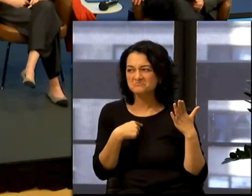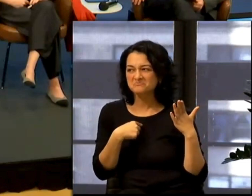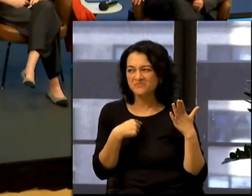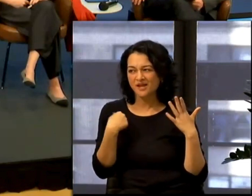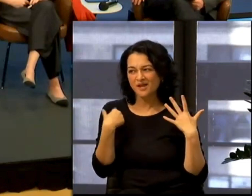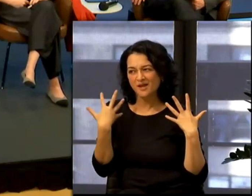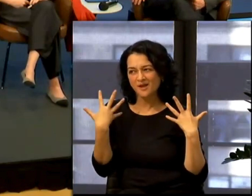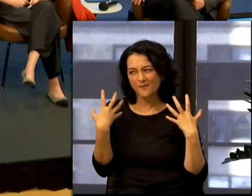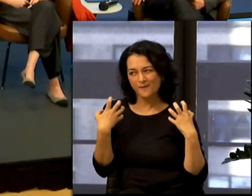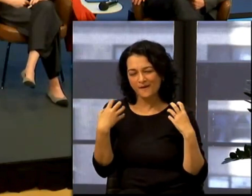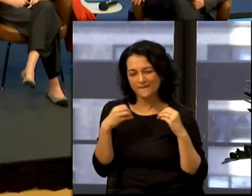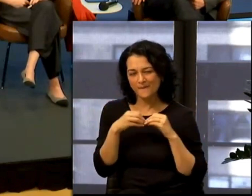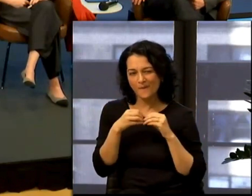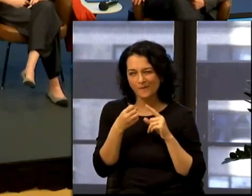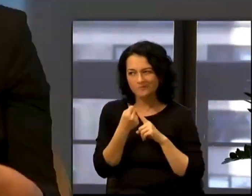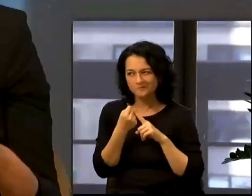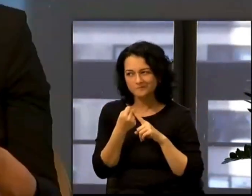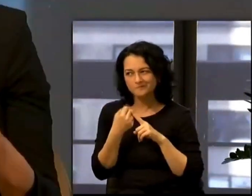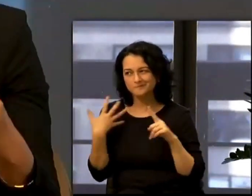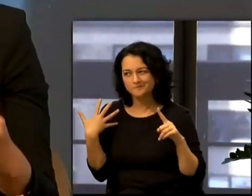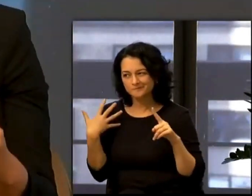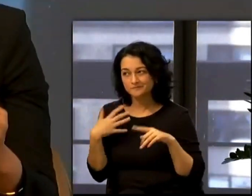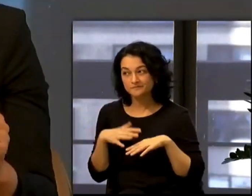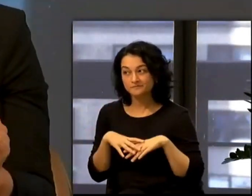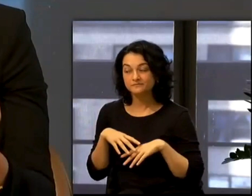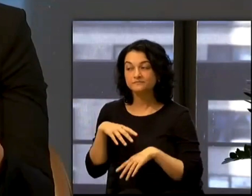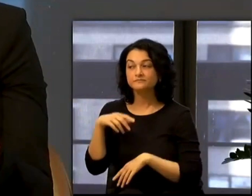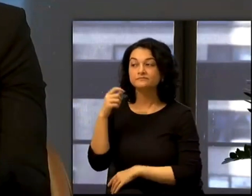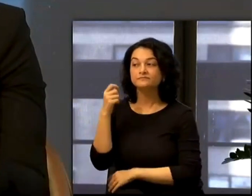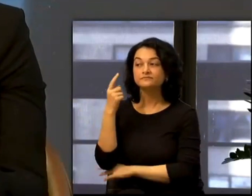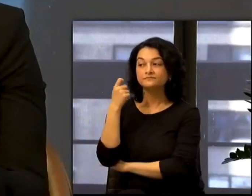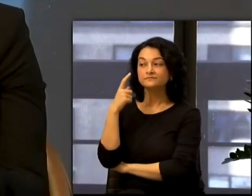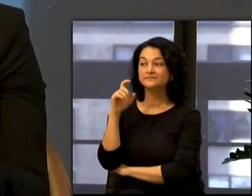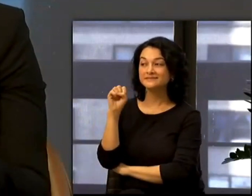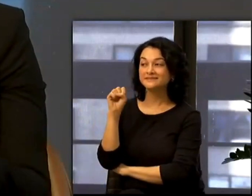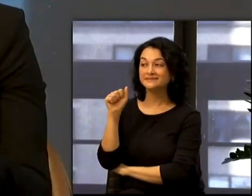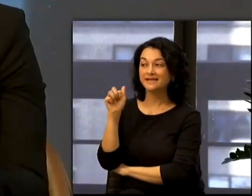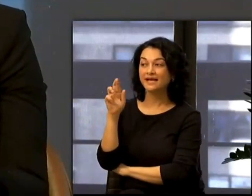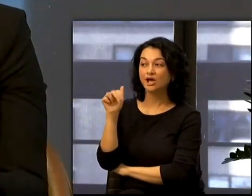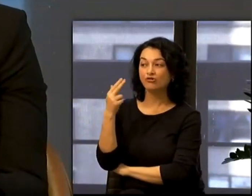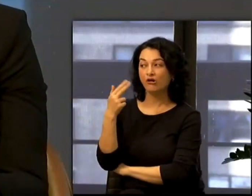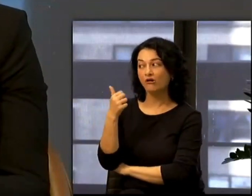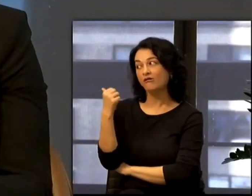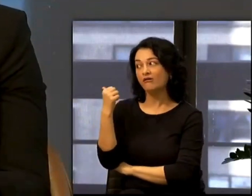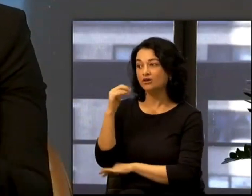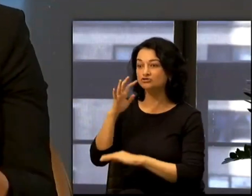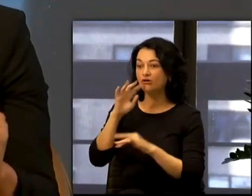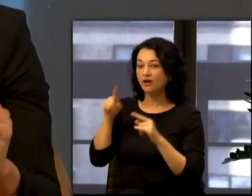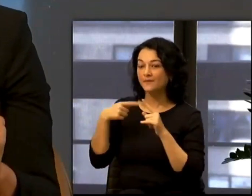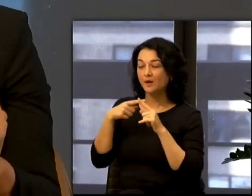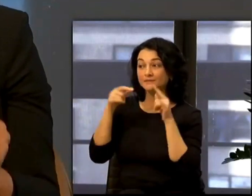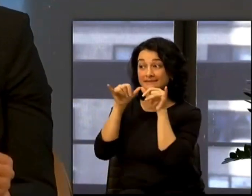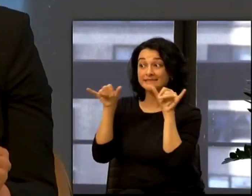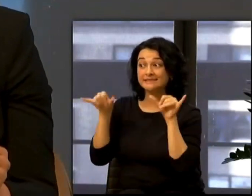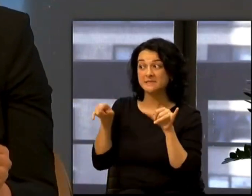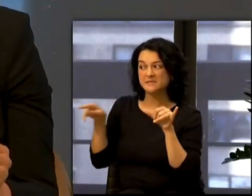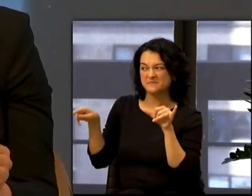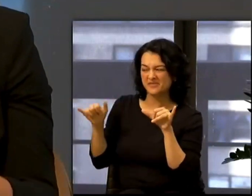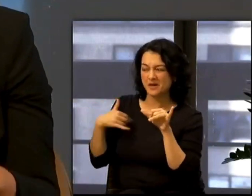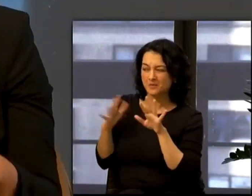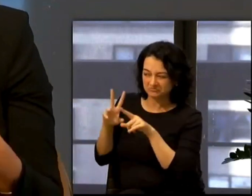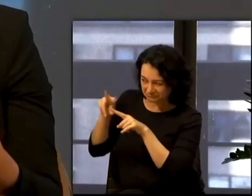systems. But before getting to that, so there's a few sort of base core beliefs I have that inform the way that I approach DEI